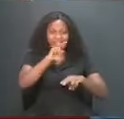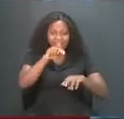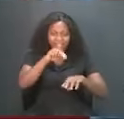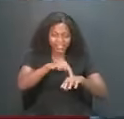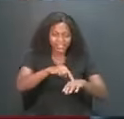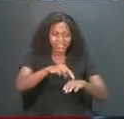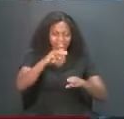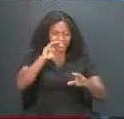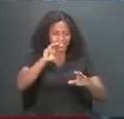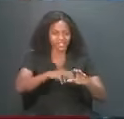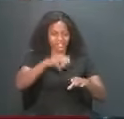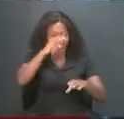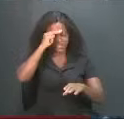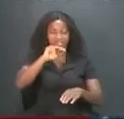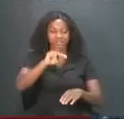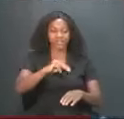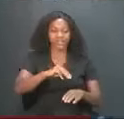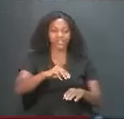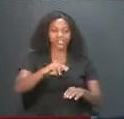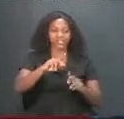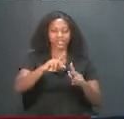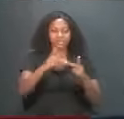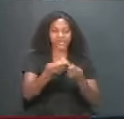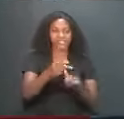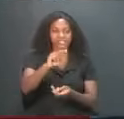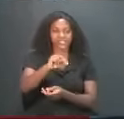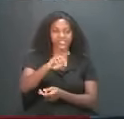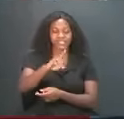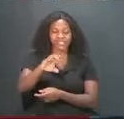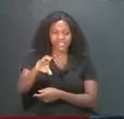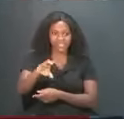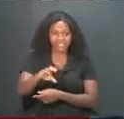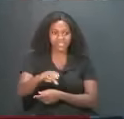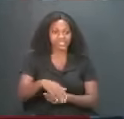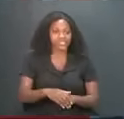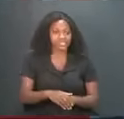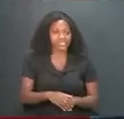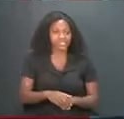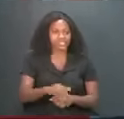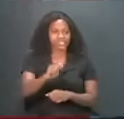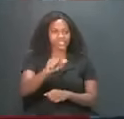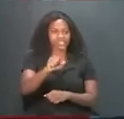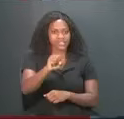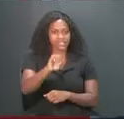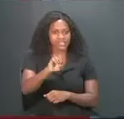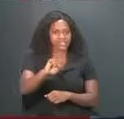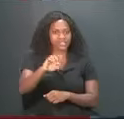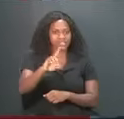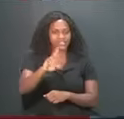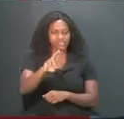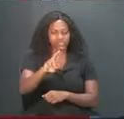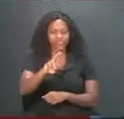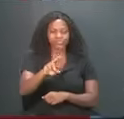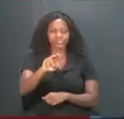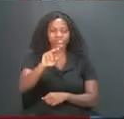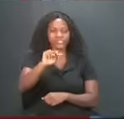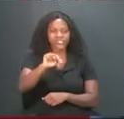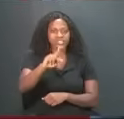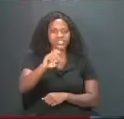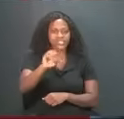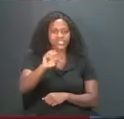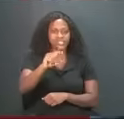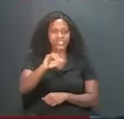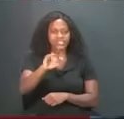General Aseidu Nketia, who is here to give this side of the house the moral support and